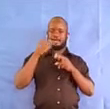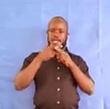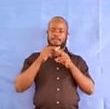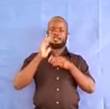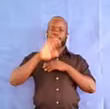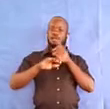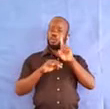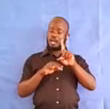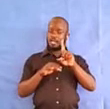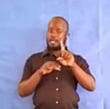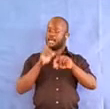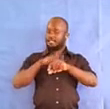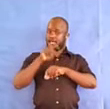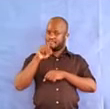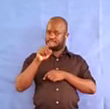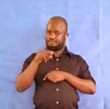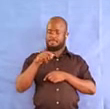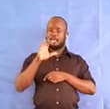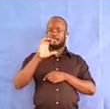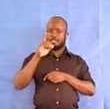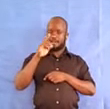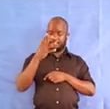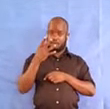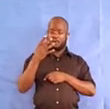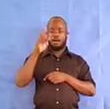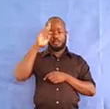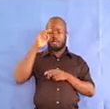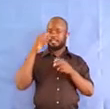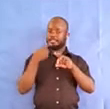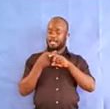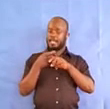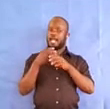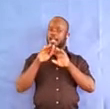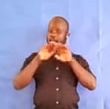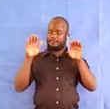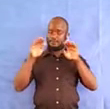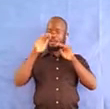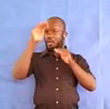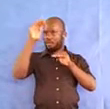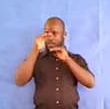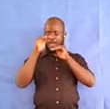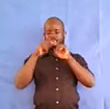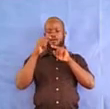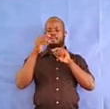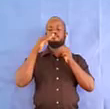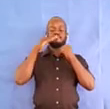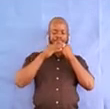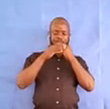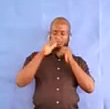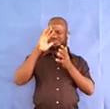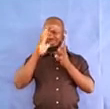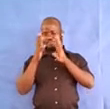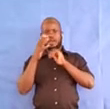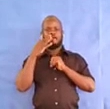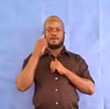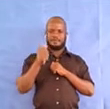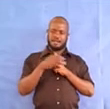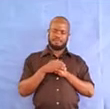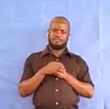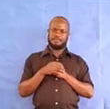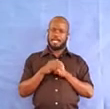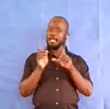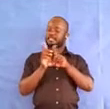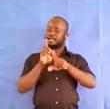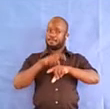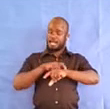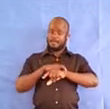years. This period is called Stage 1. During this time, the CD4 police cell levels drop from about